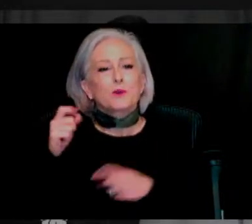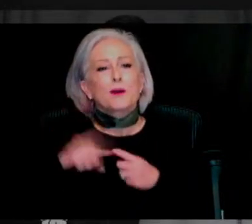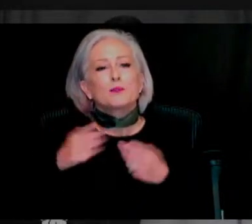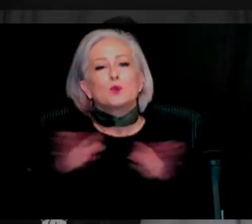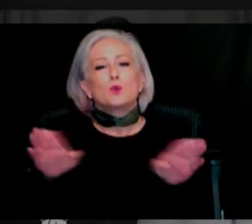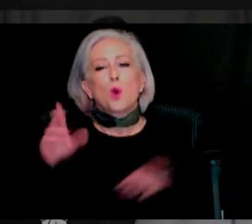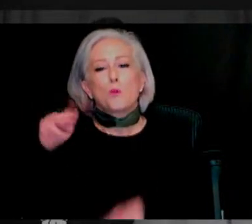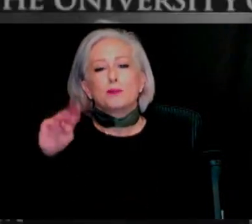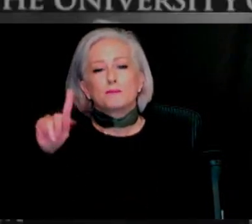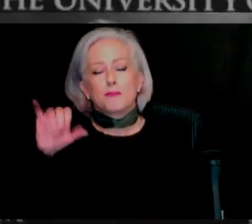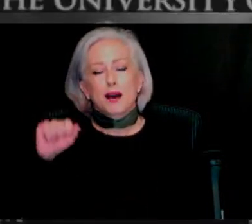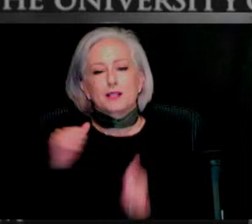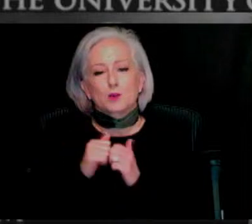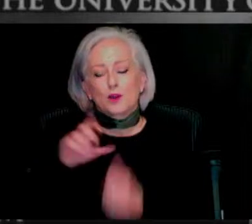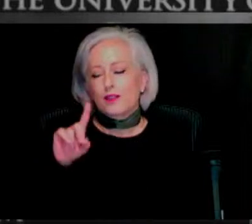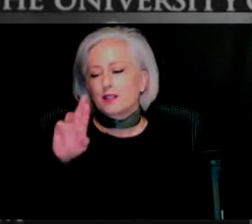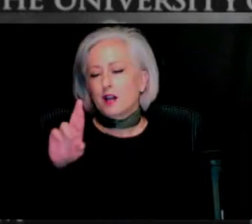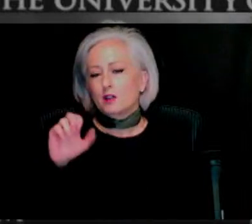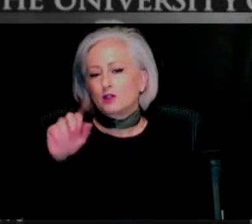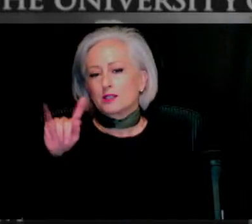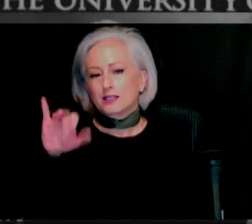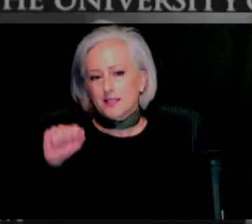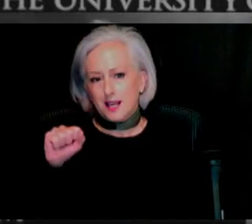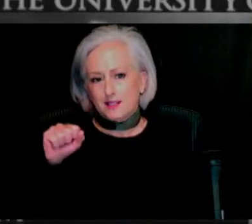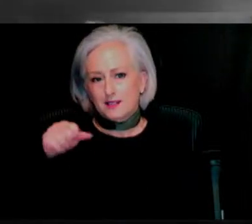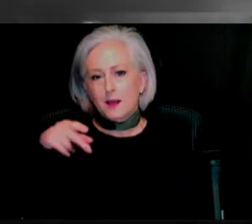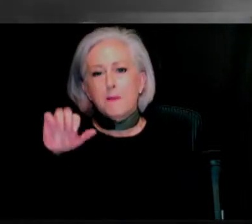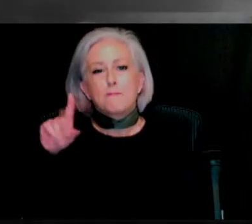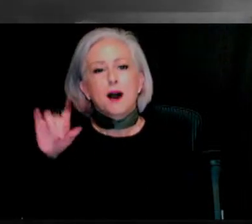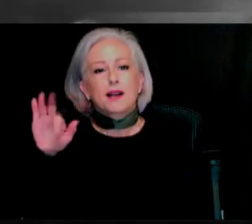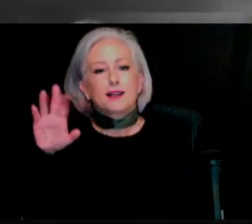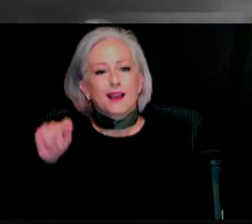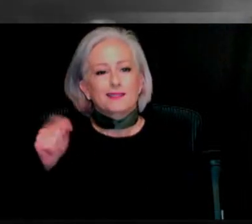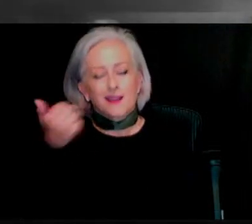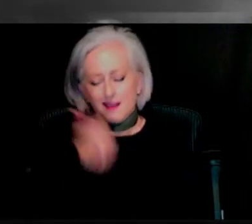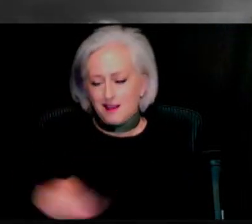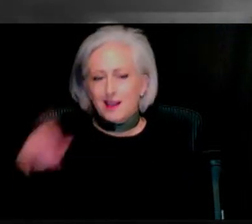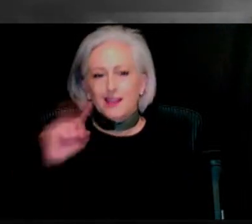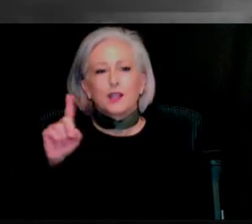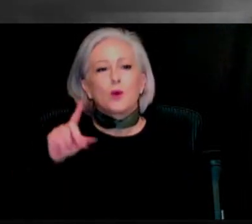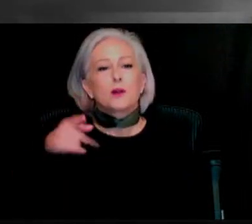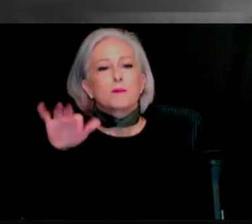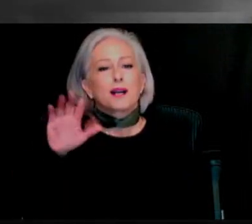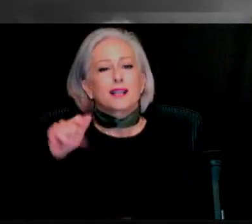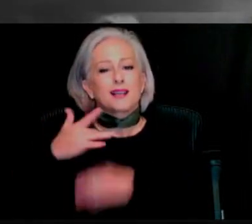with Dr. Stites podcasts. Now everywhere podcasts are available.